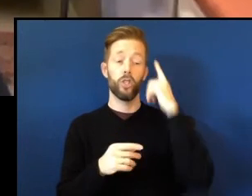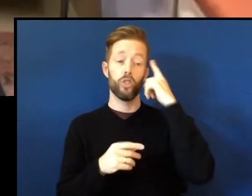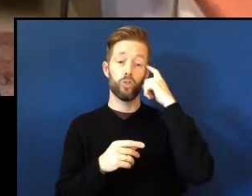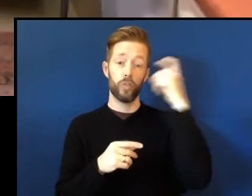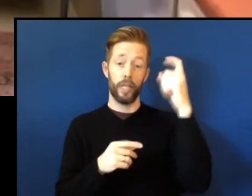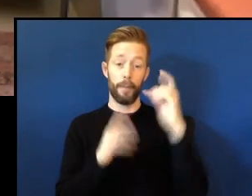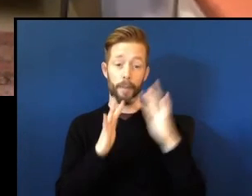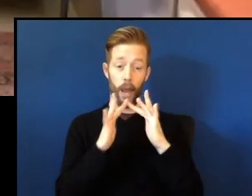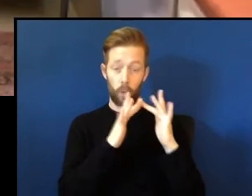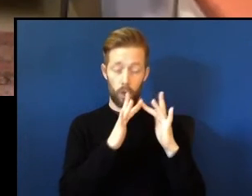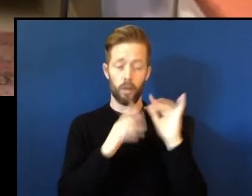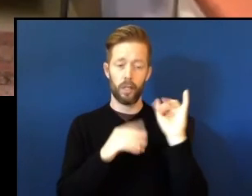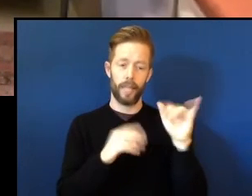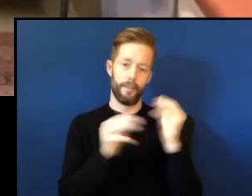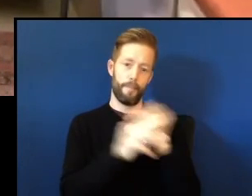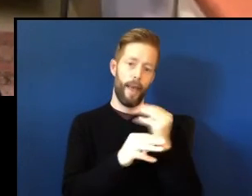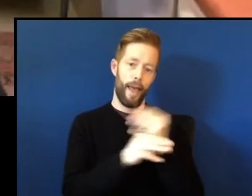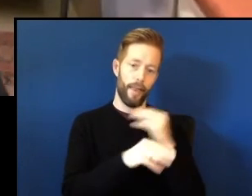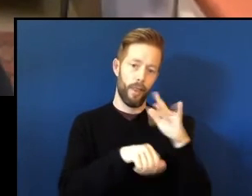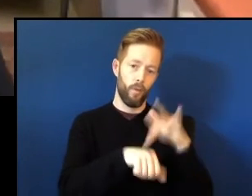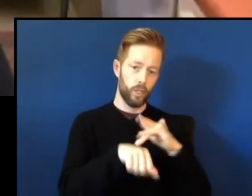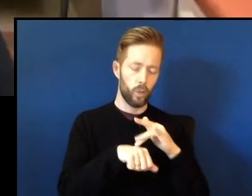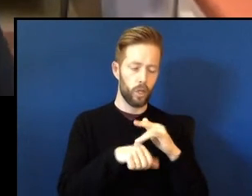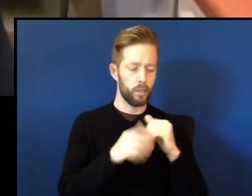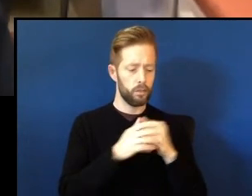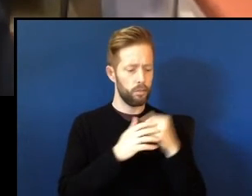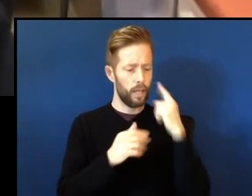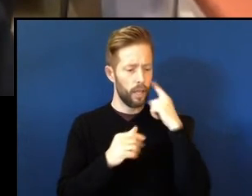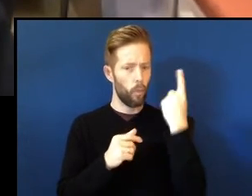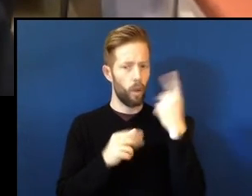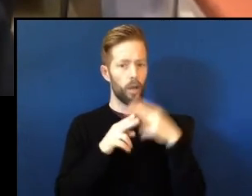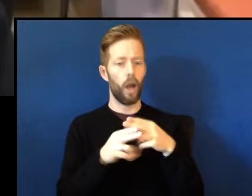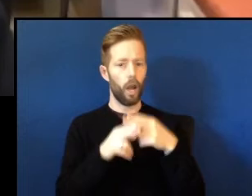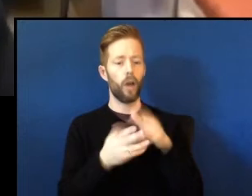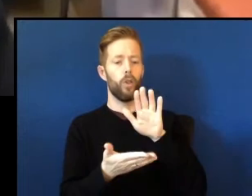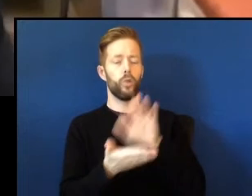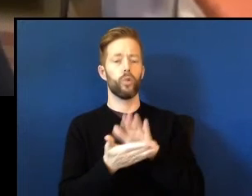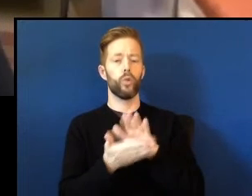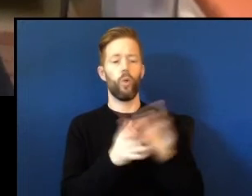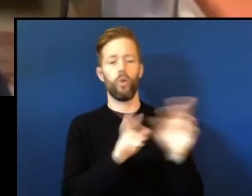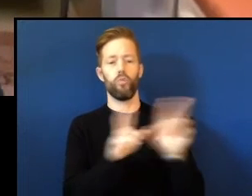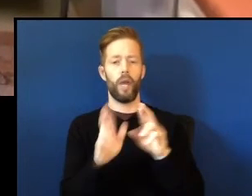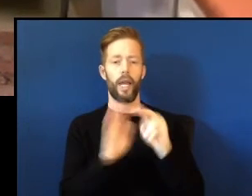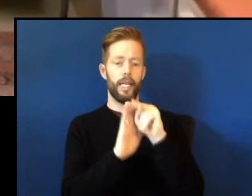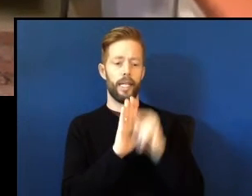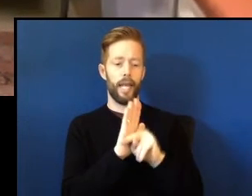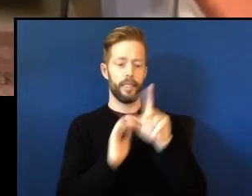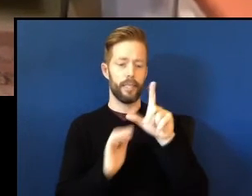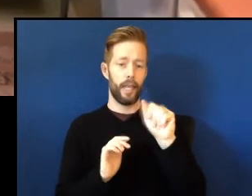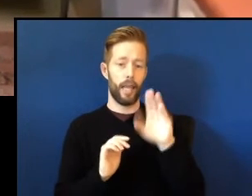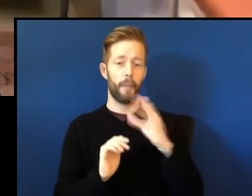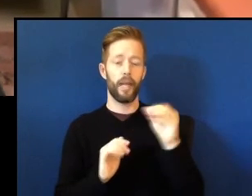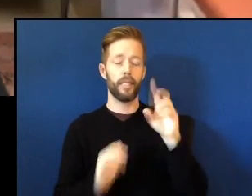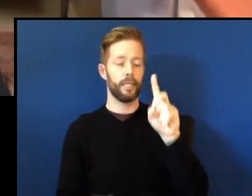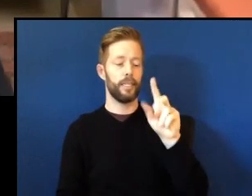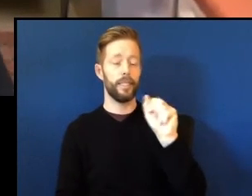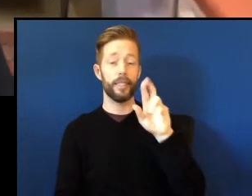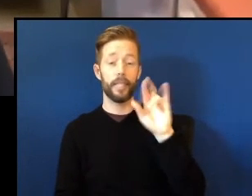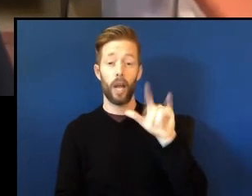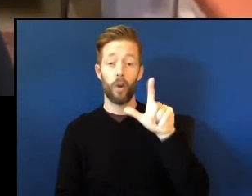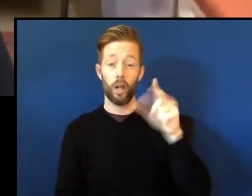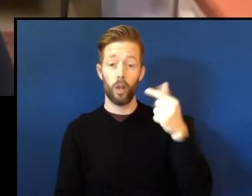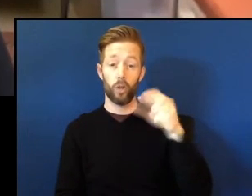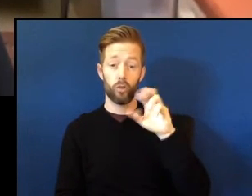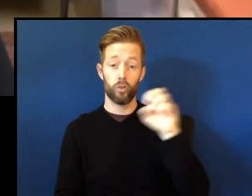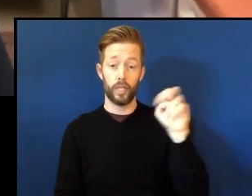math resource. I believe it's called the School Readiness Lab, is Daryl Greenfield's